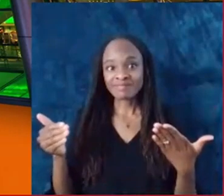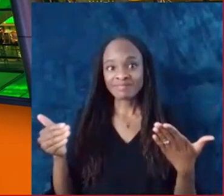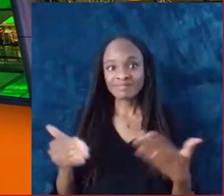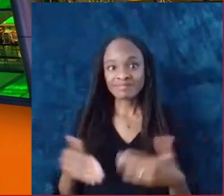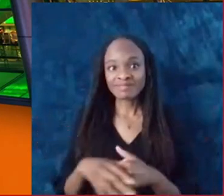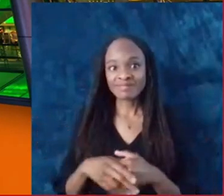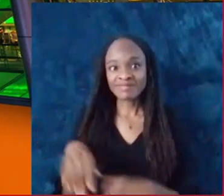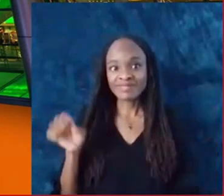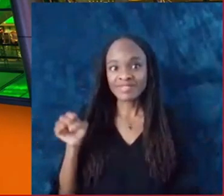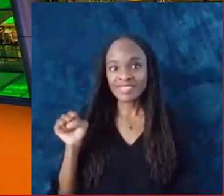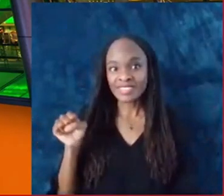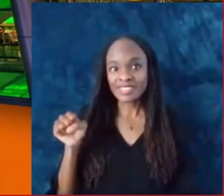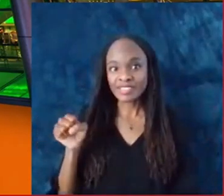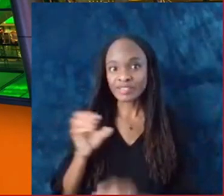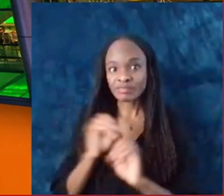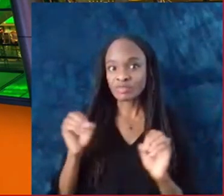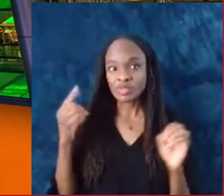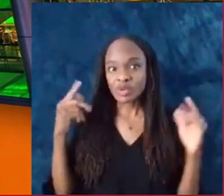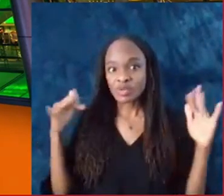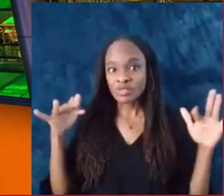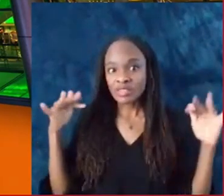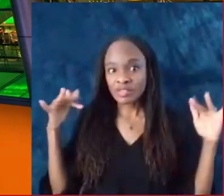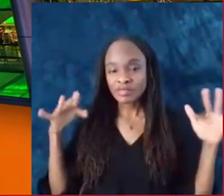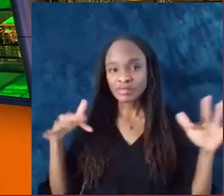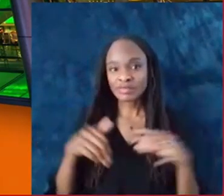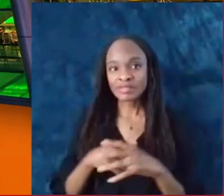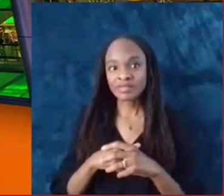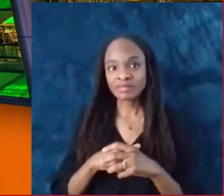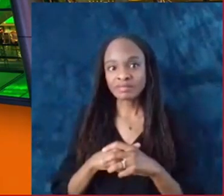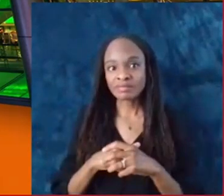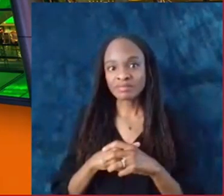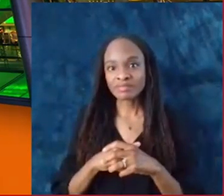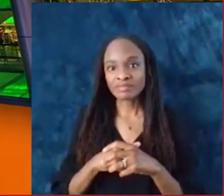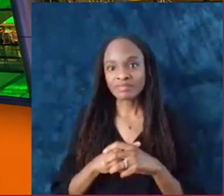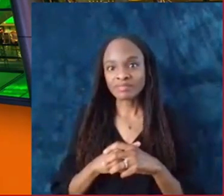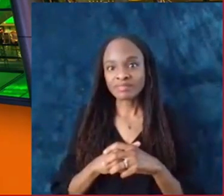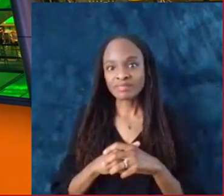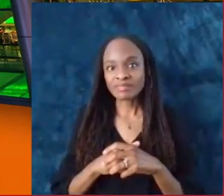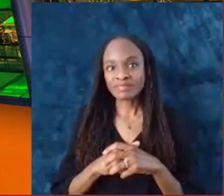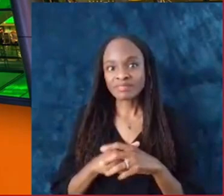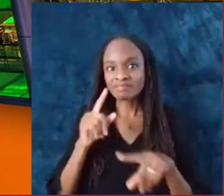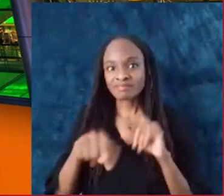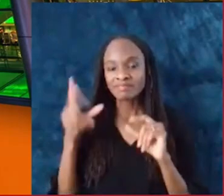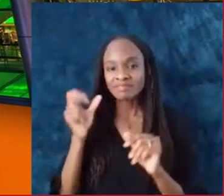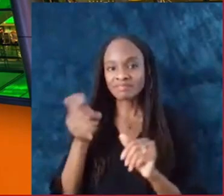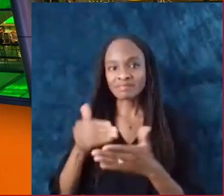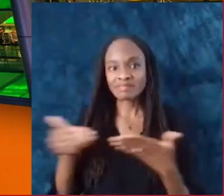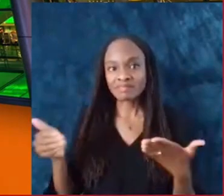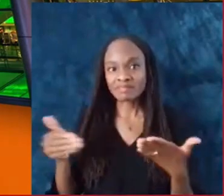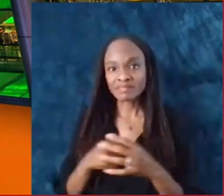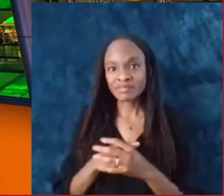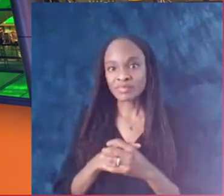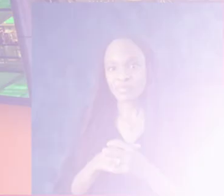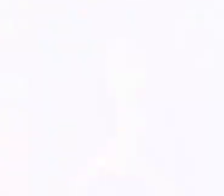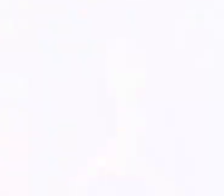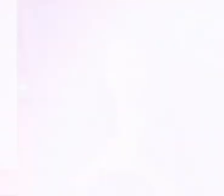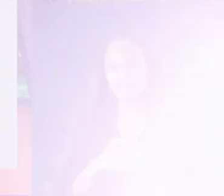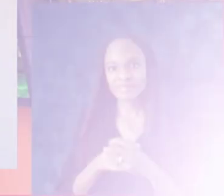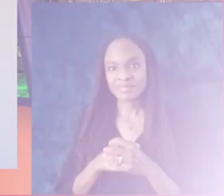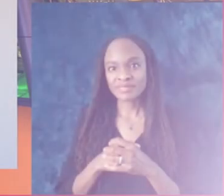We want to make sure we see all your gorgeous faces on this magical orange carpet this evening, showing off your virtual